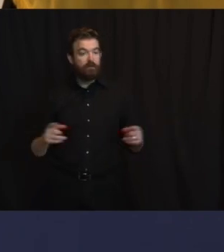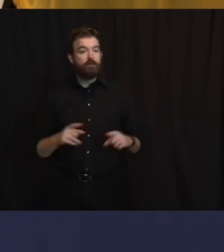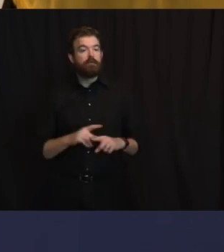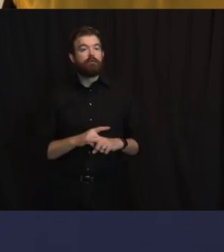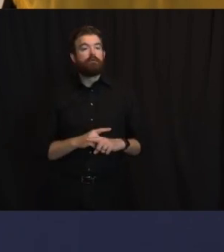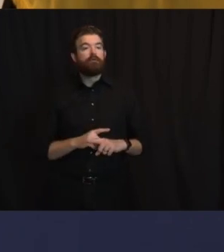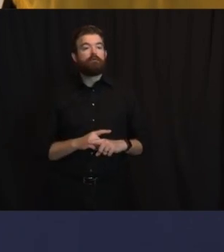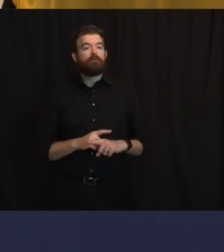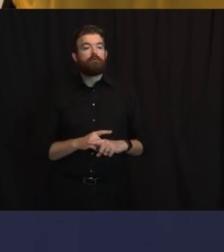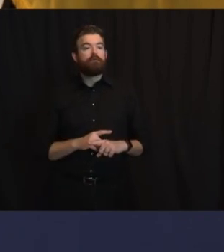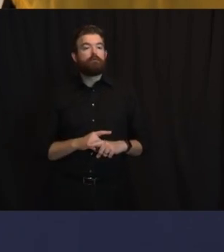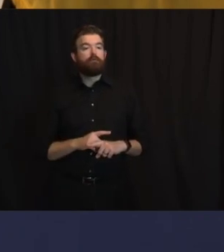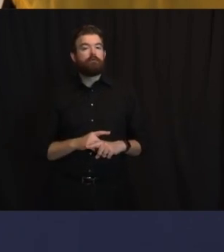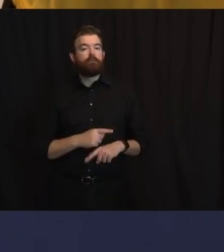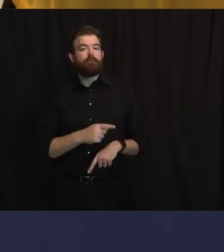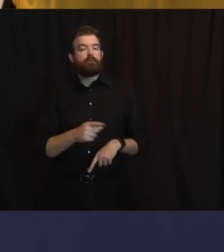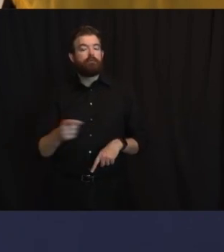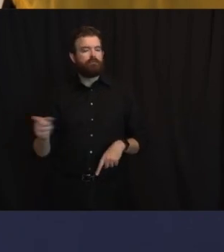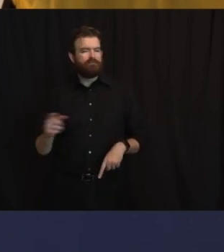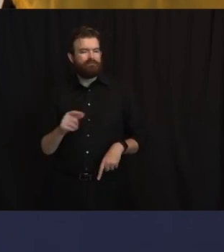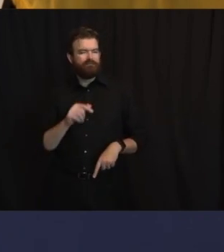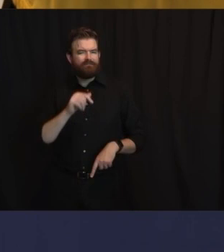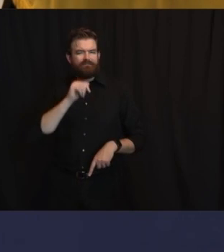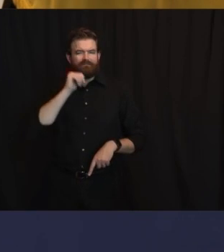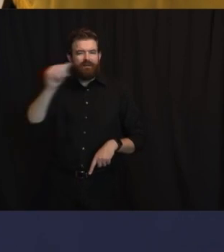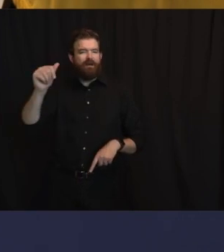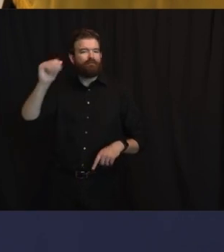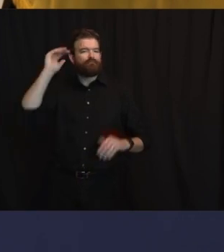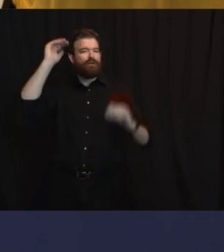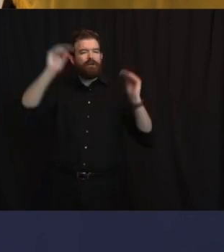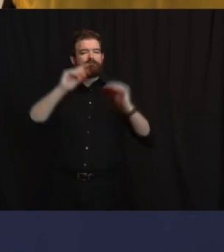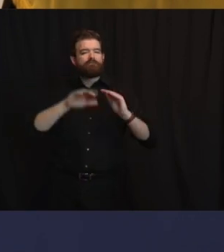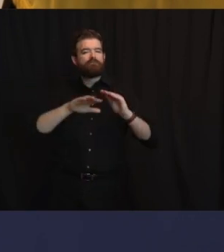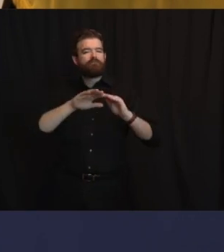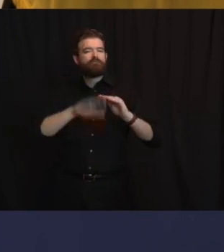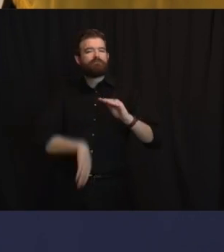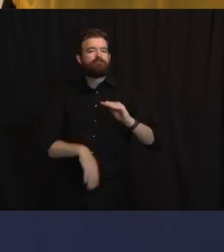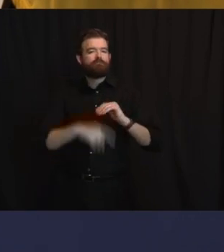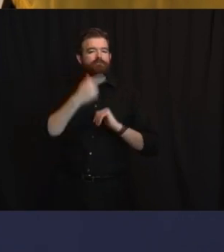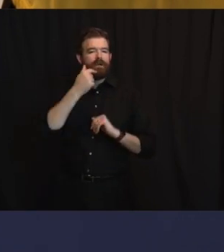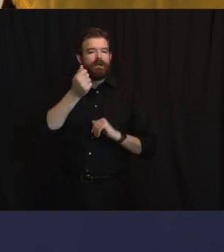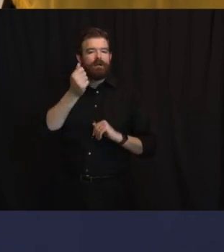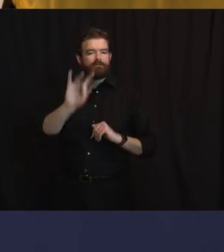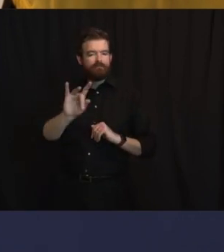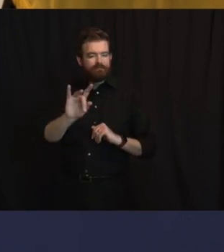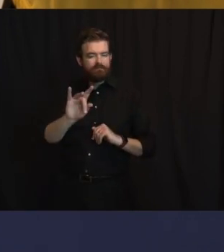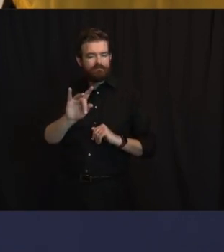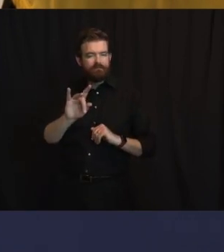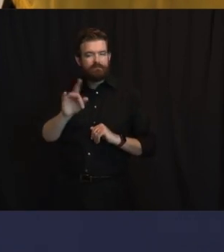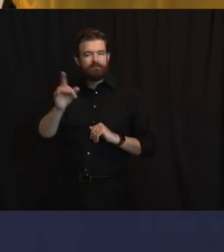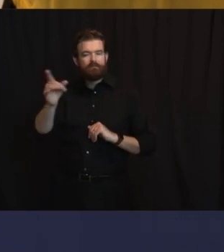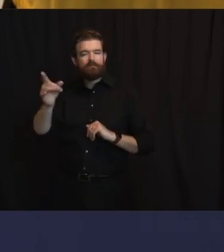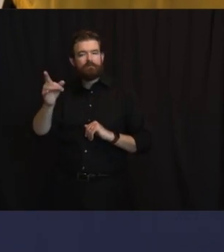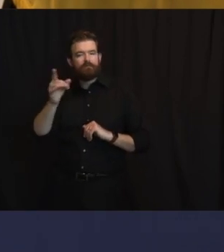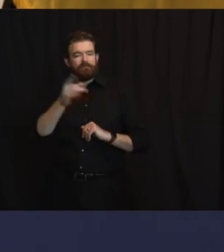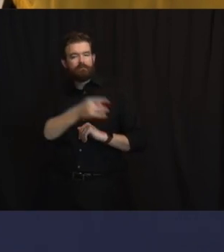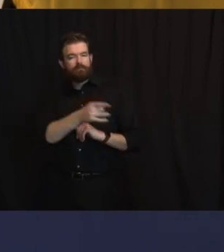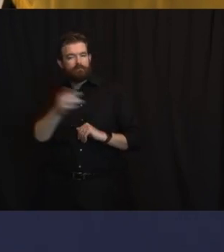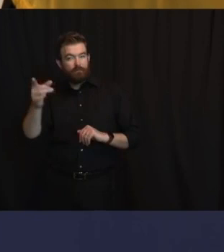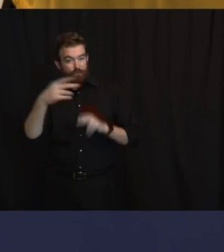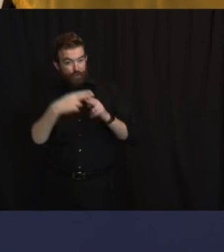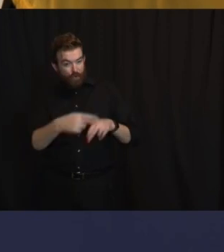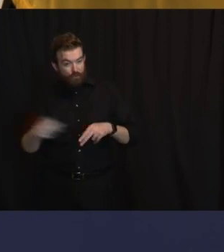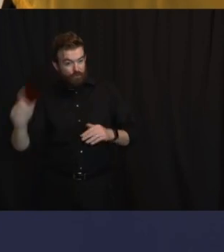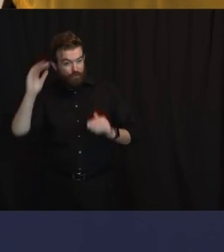adults. They sort of skew the math on the vaccine goal. They're in the numerator, but not the denominator.